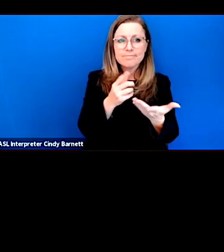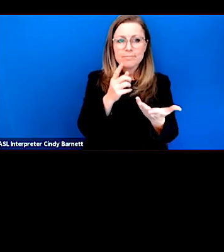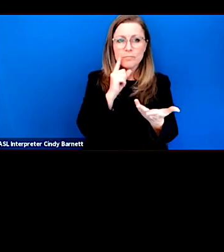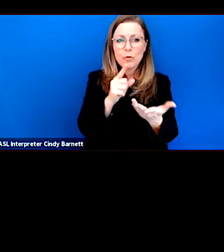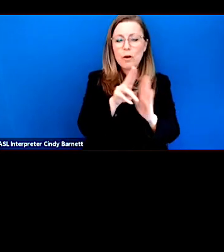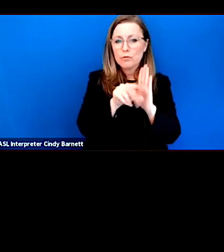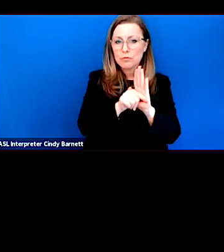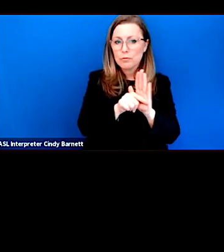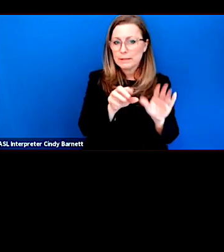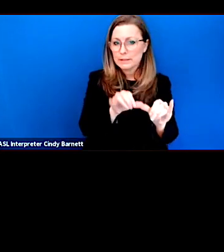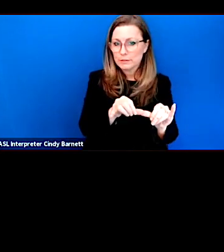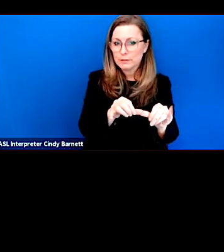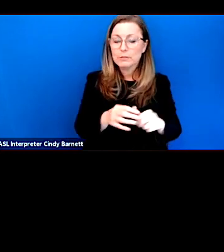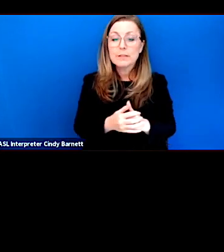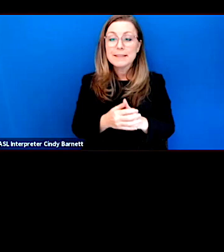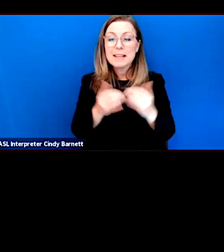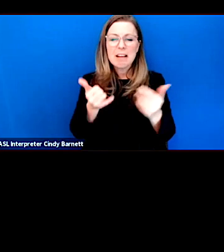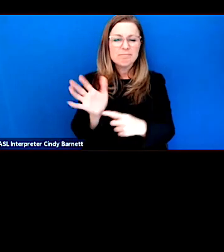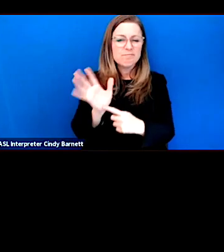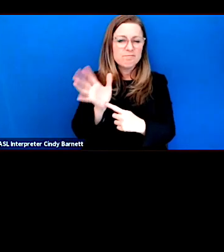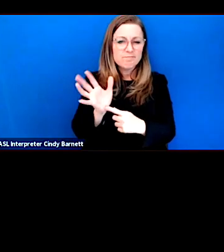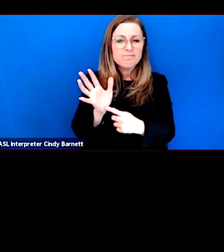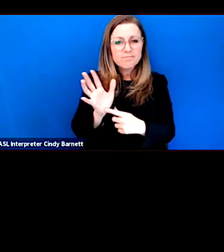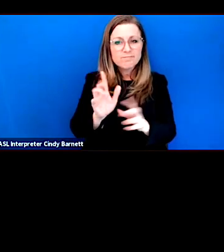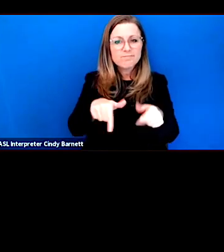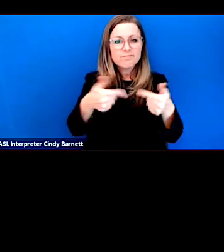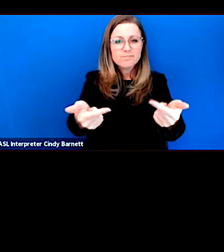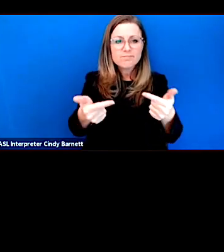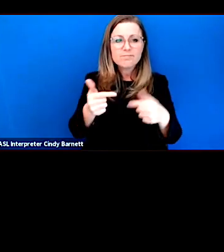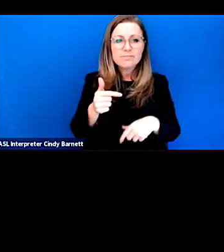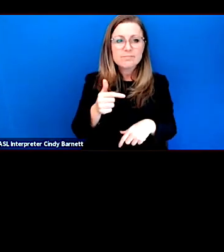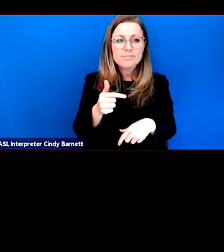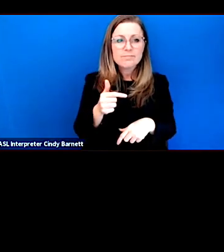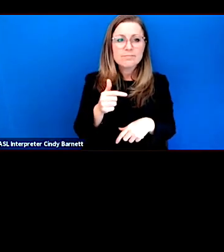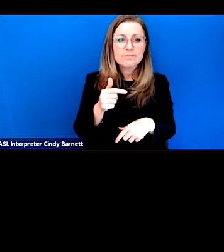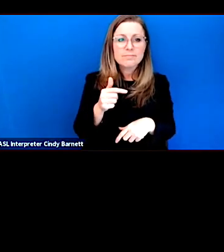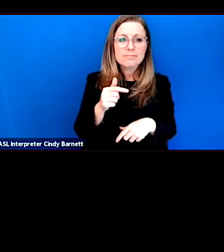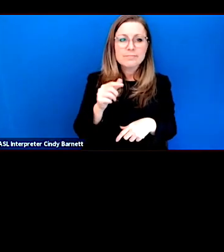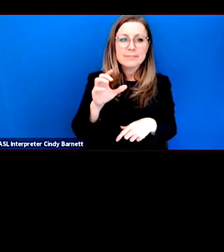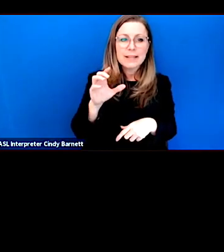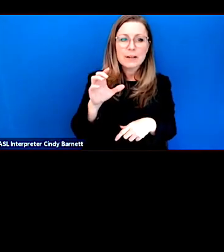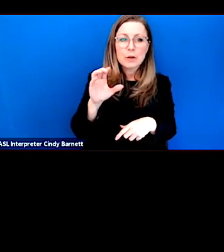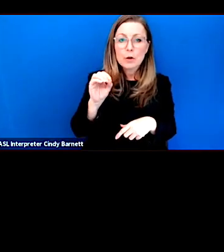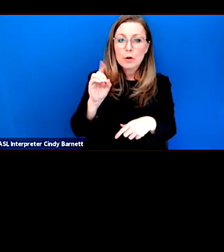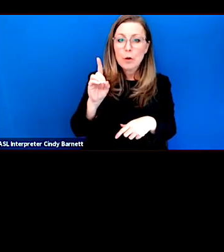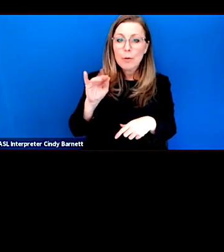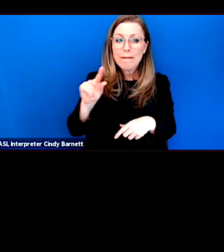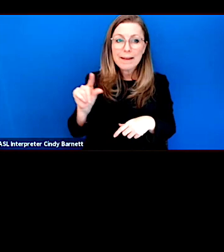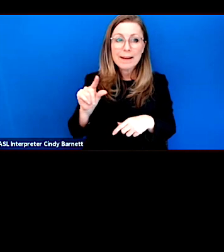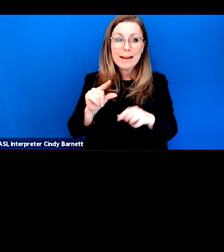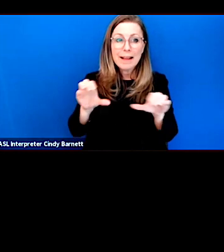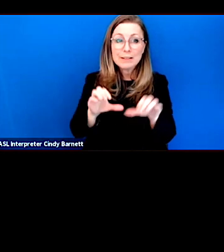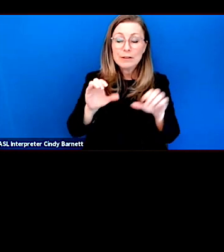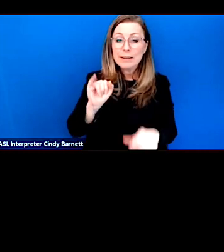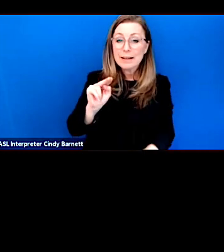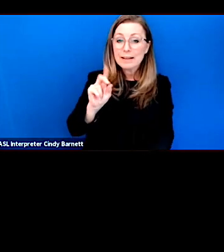do the inductive coding exercise, and then we'll come back, do a brief debrief using